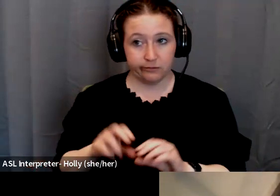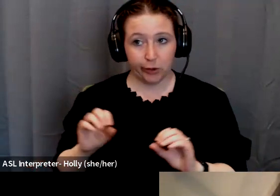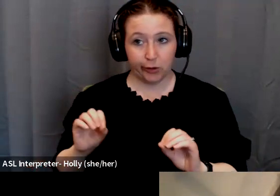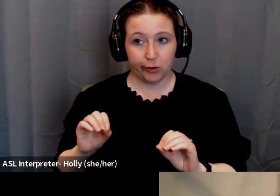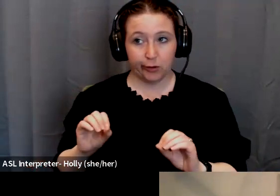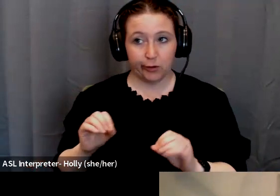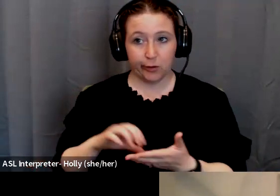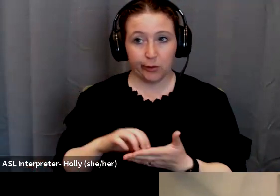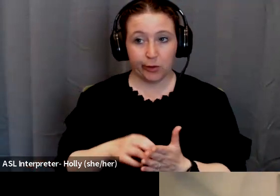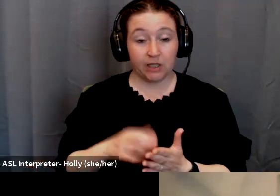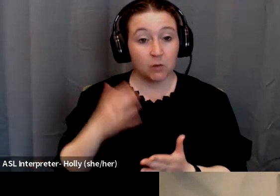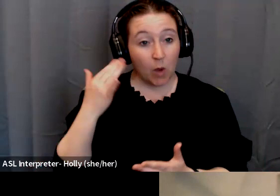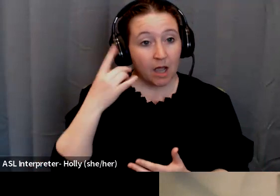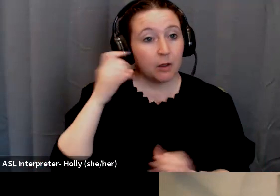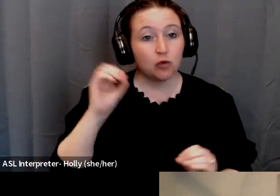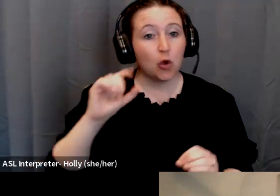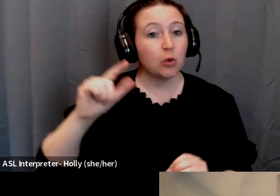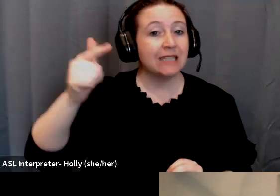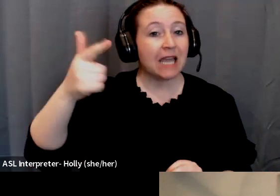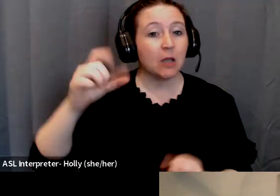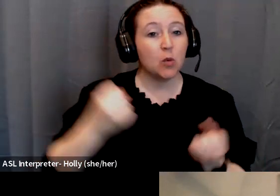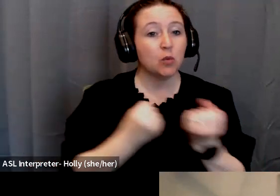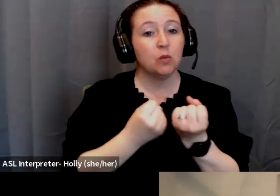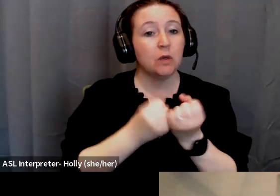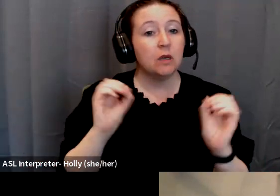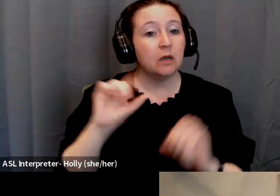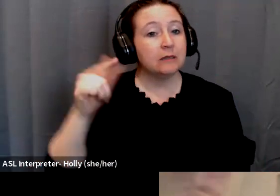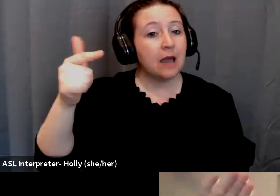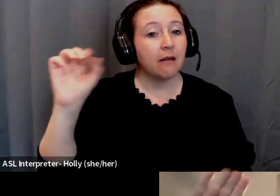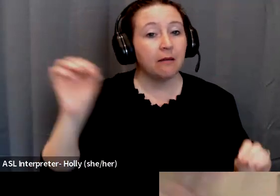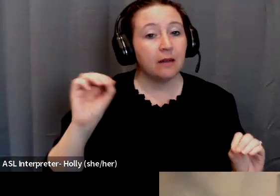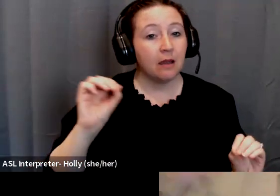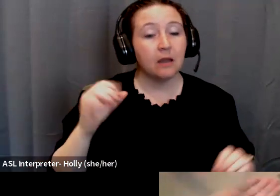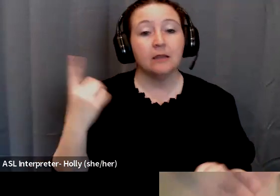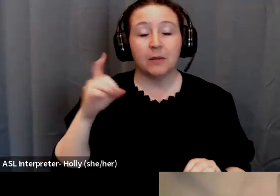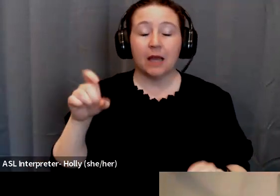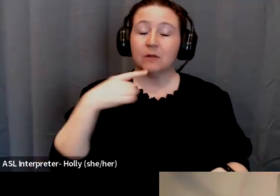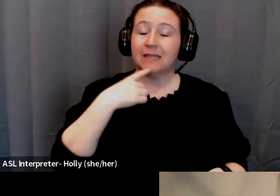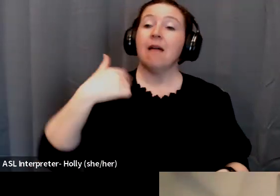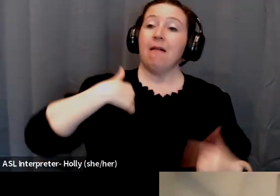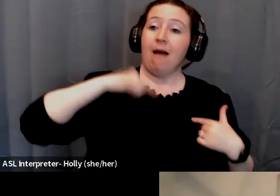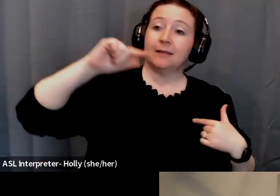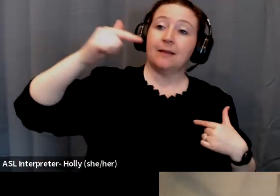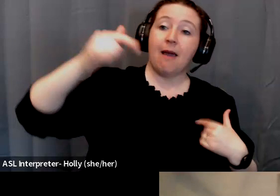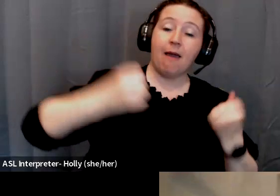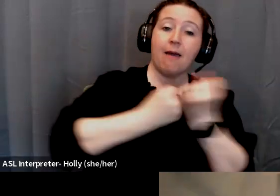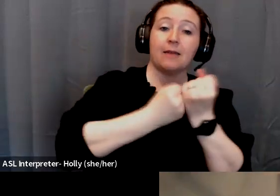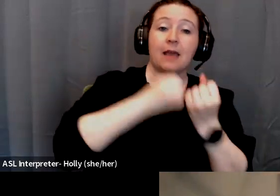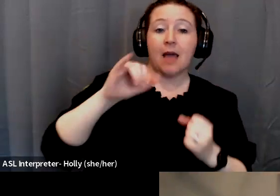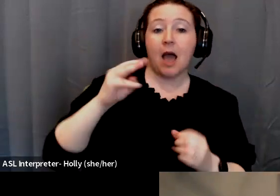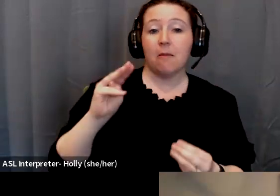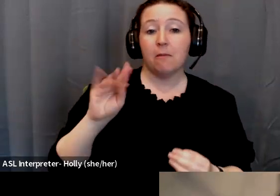Why? Because there was no second to your motion. Somebody has to say, I second the motion.